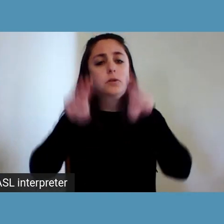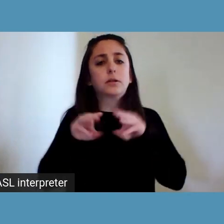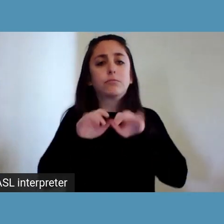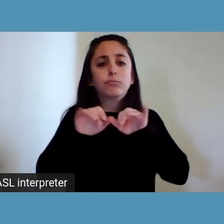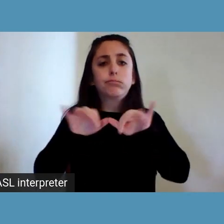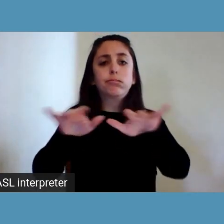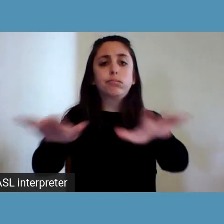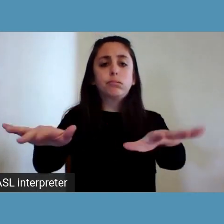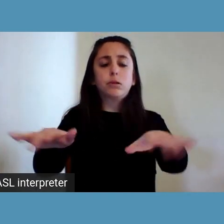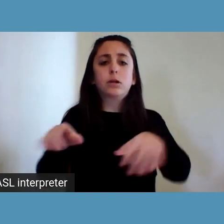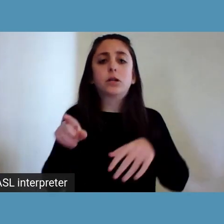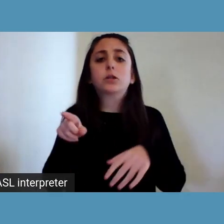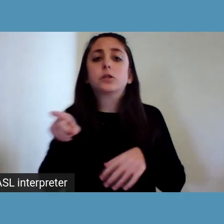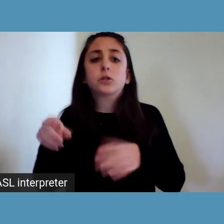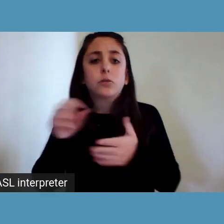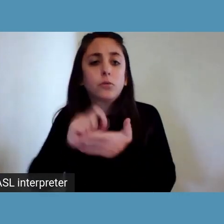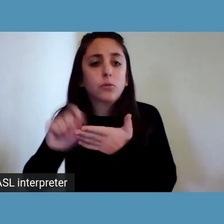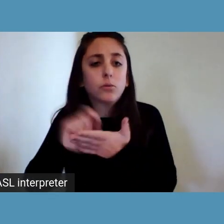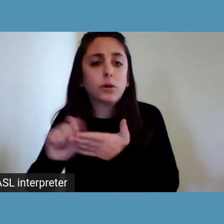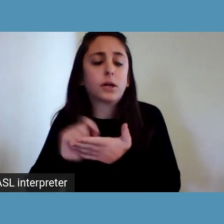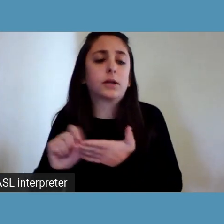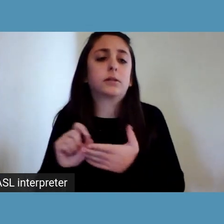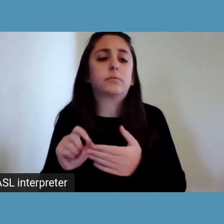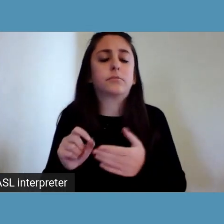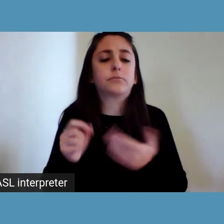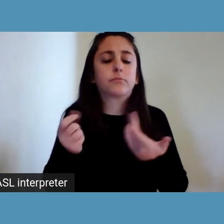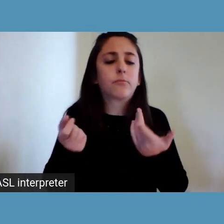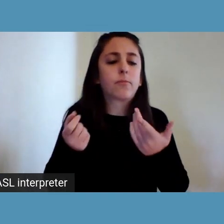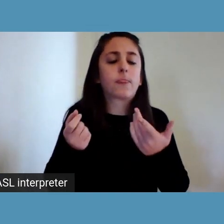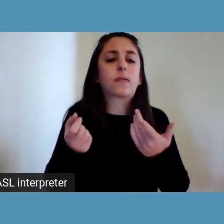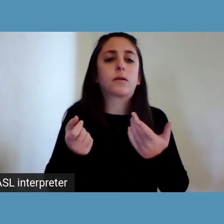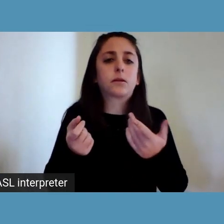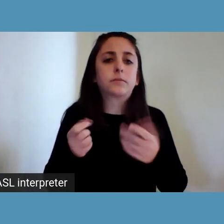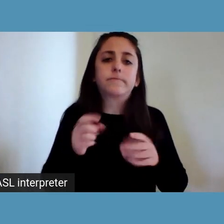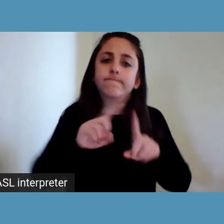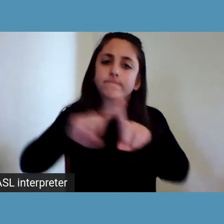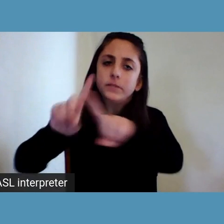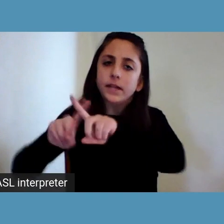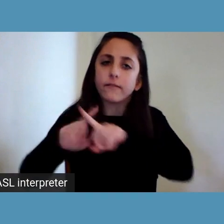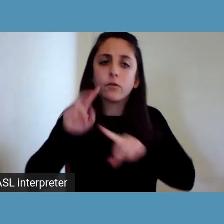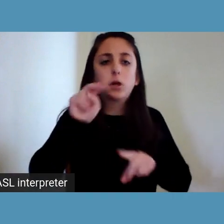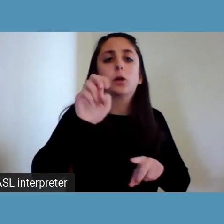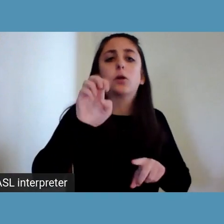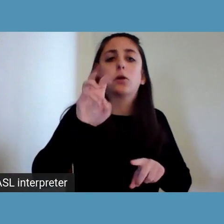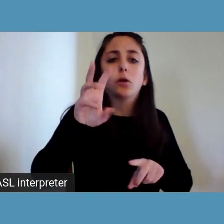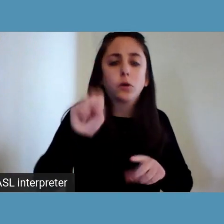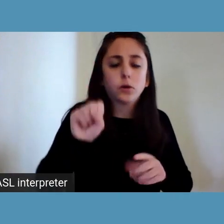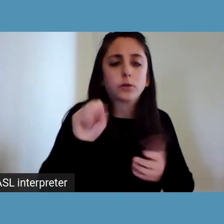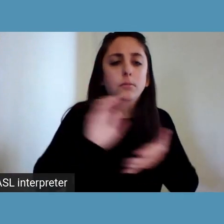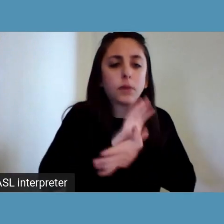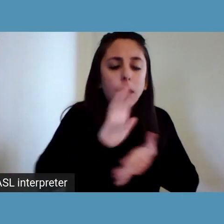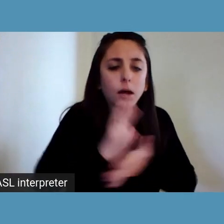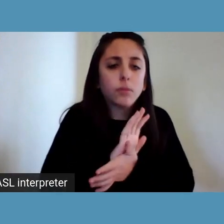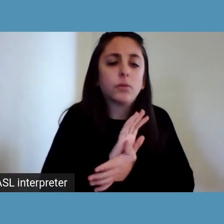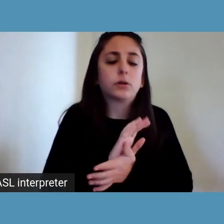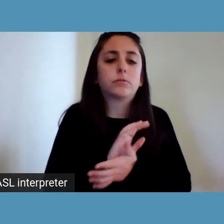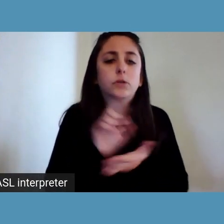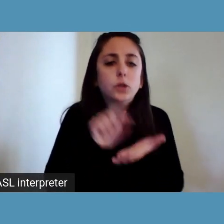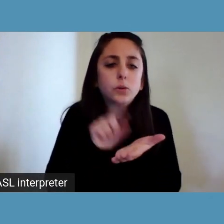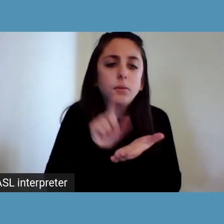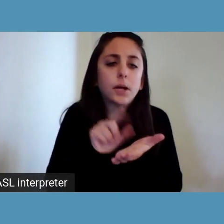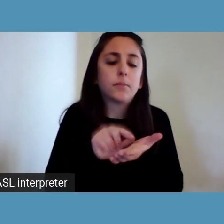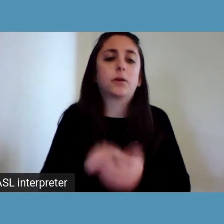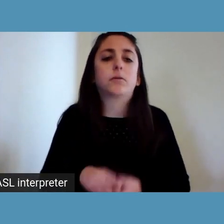award-winning Natural Connections column for more than 20 newspapers across three states. Her second Natural